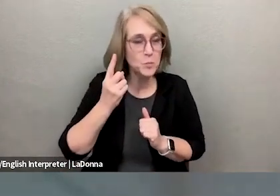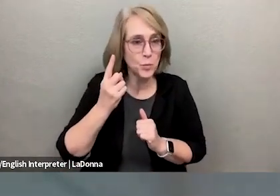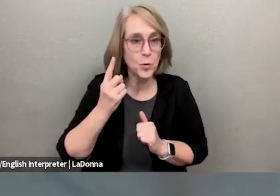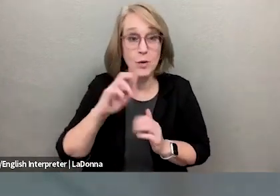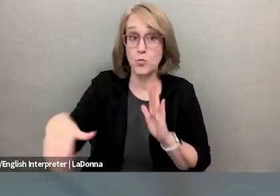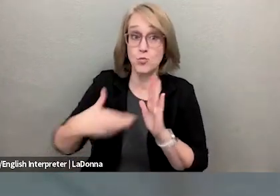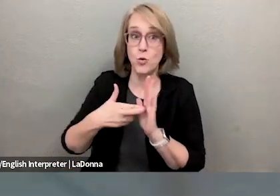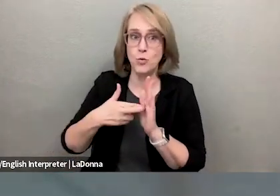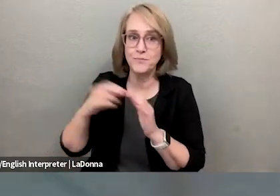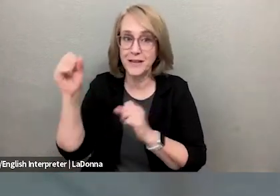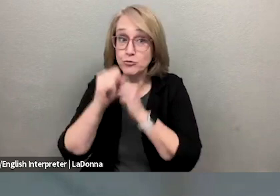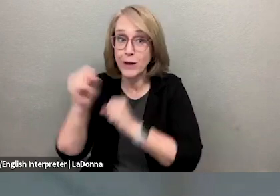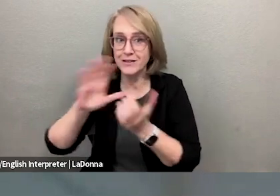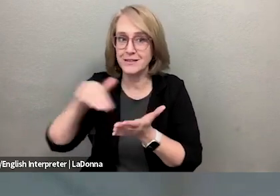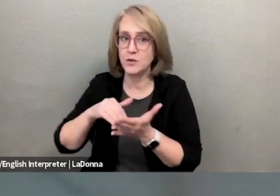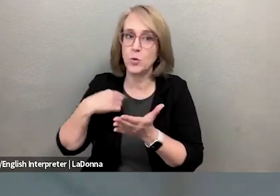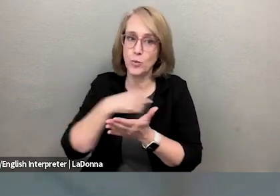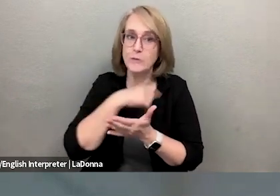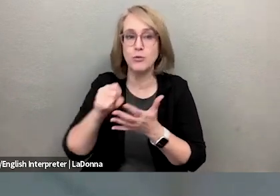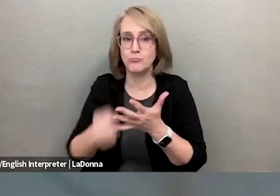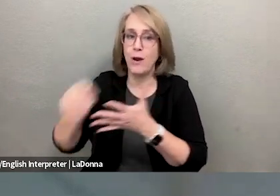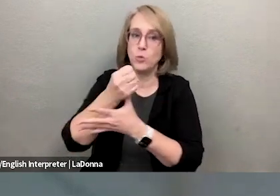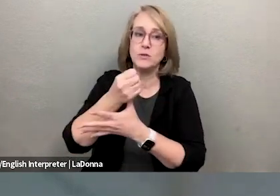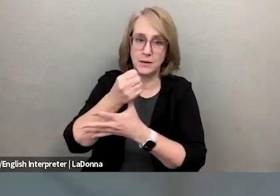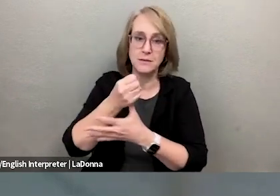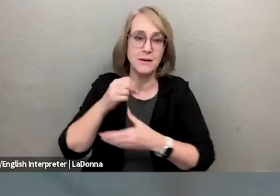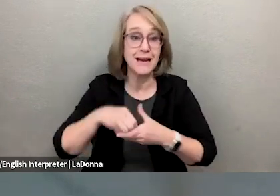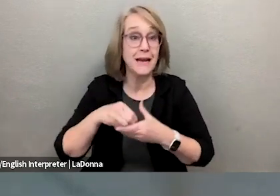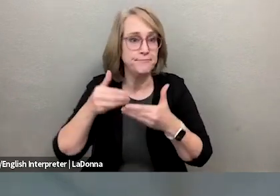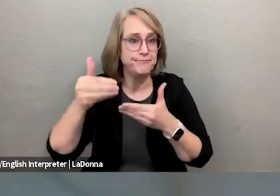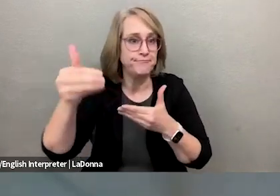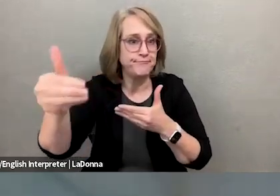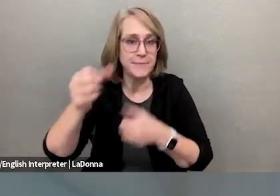think should continue to be prioritized in the years ahead.